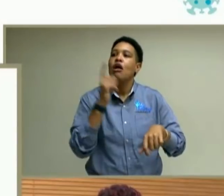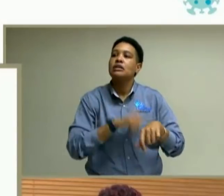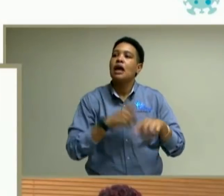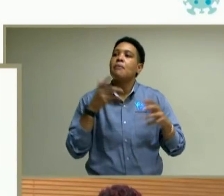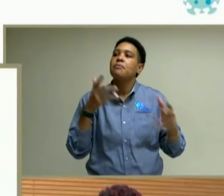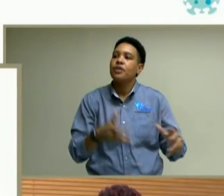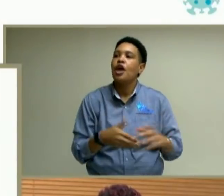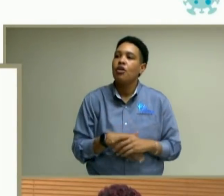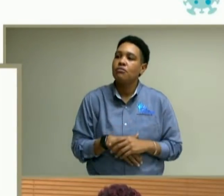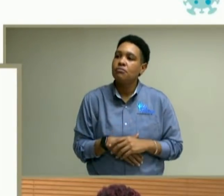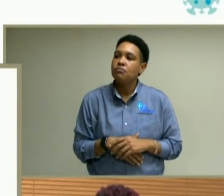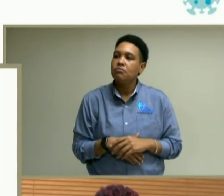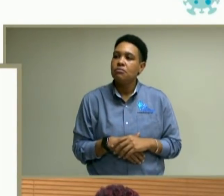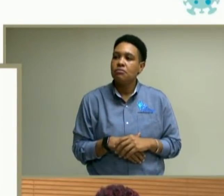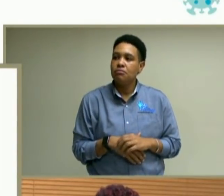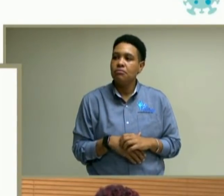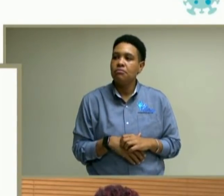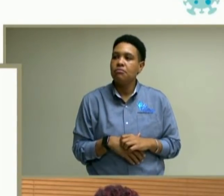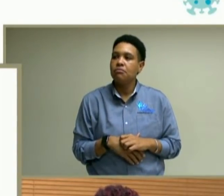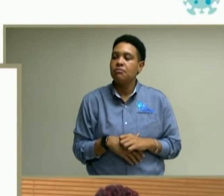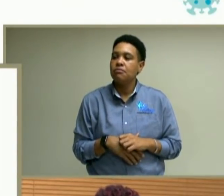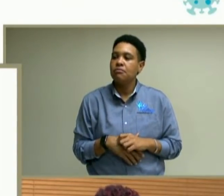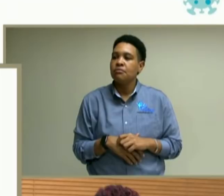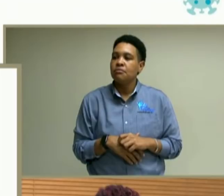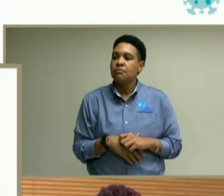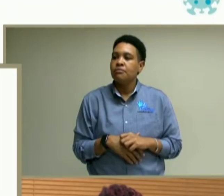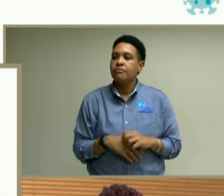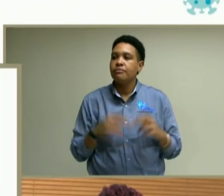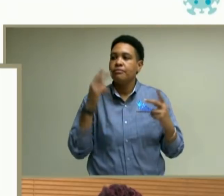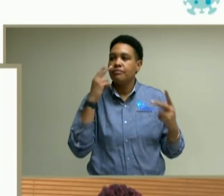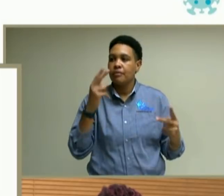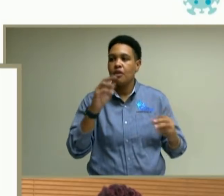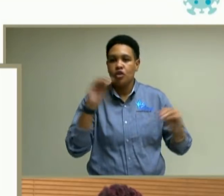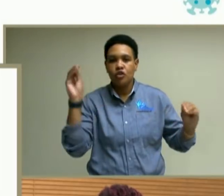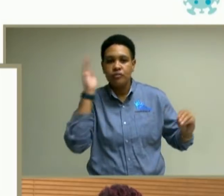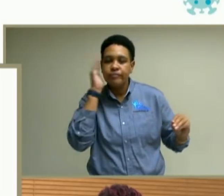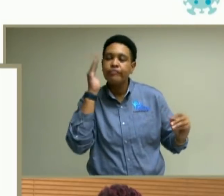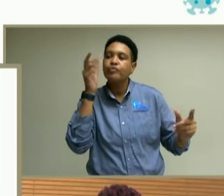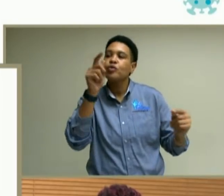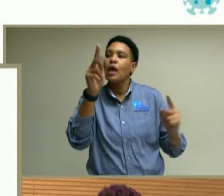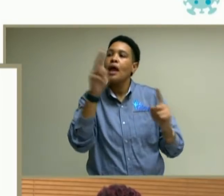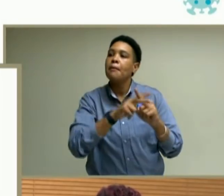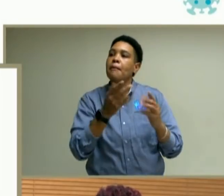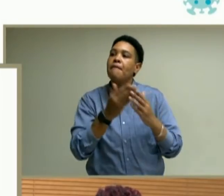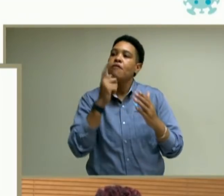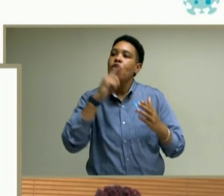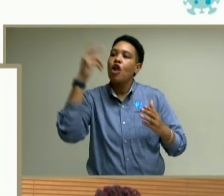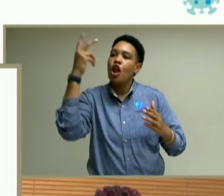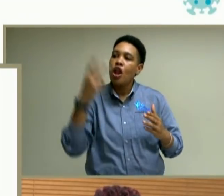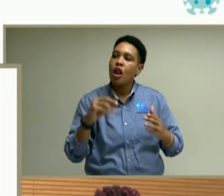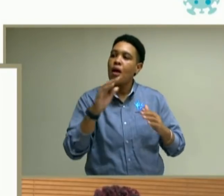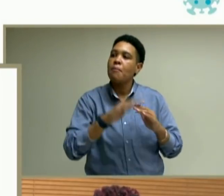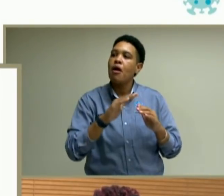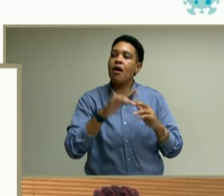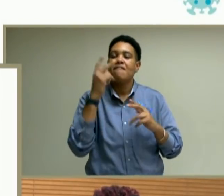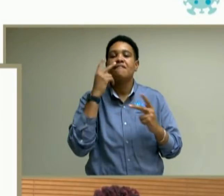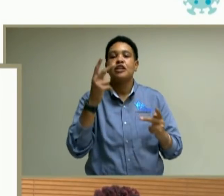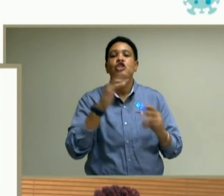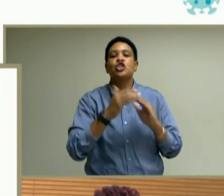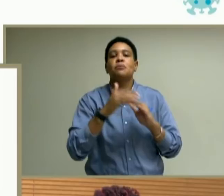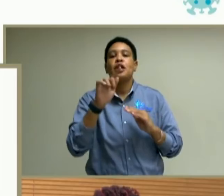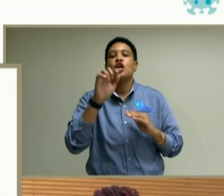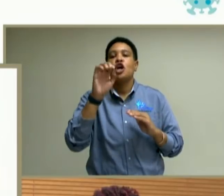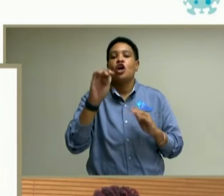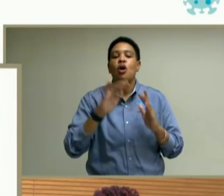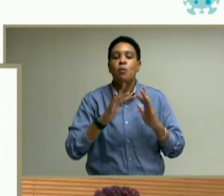here. Visitors and non-residents, you would then do your application before arrival on the